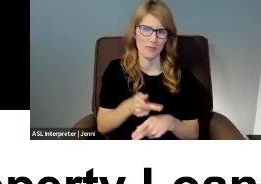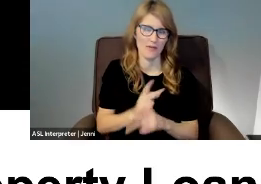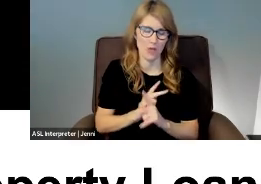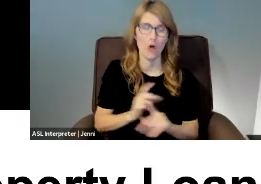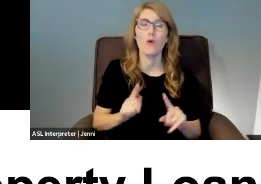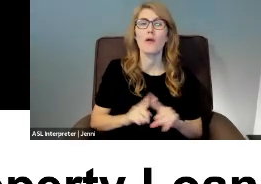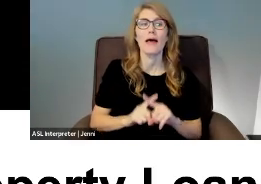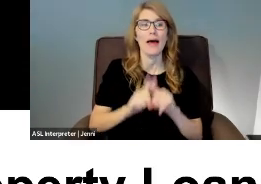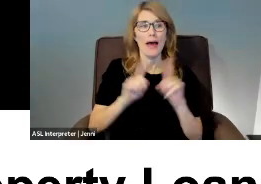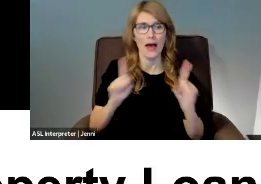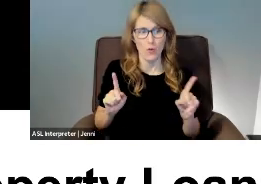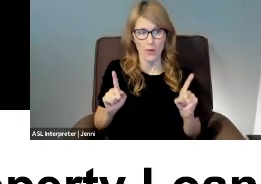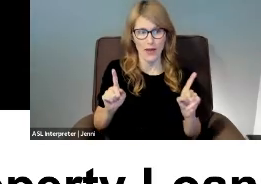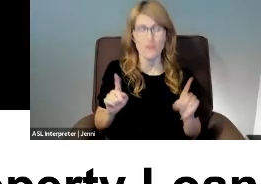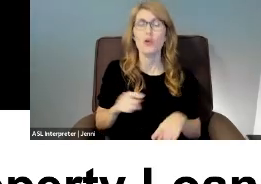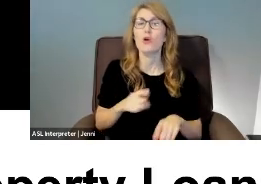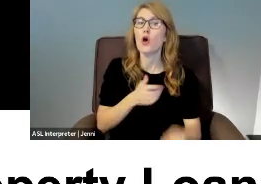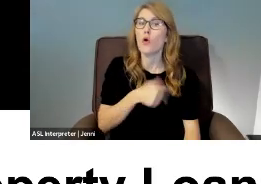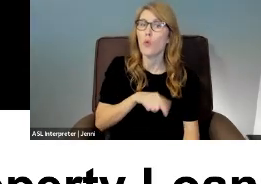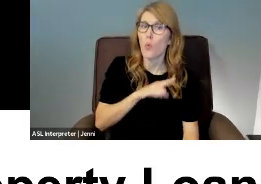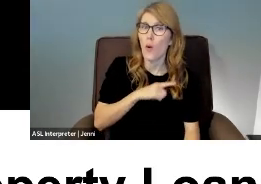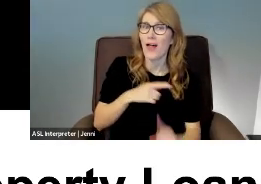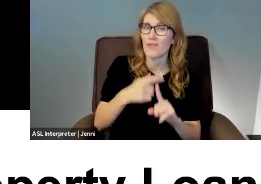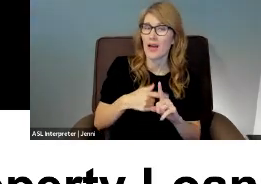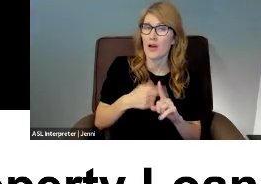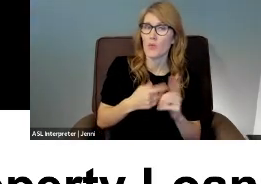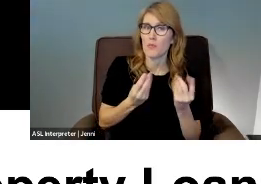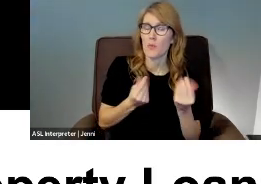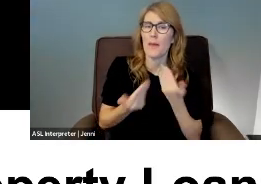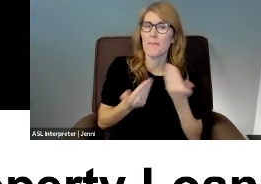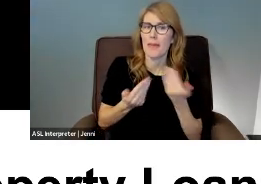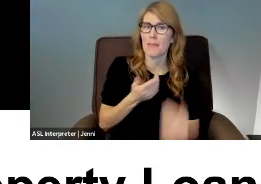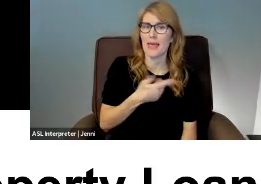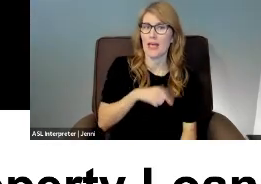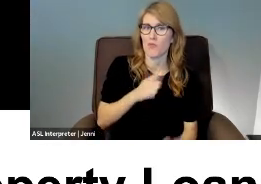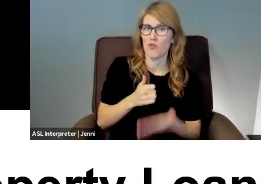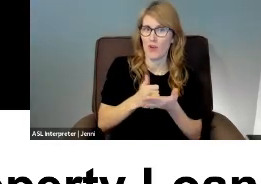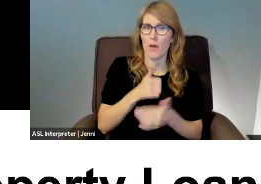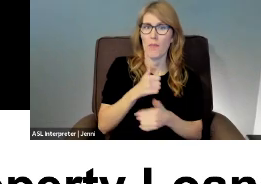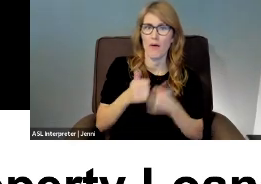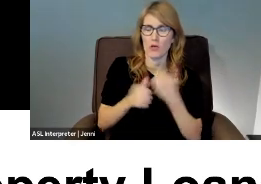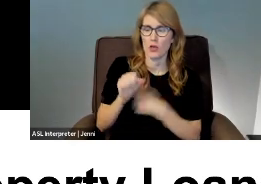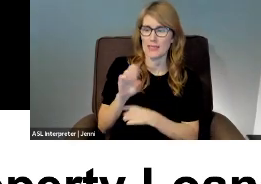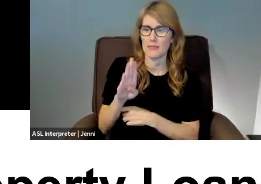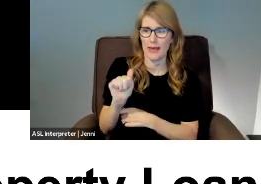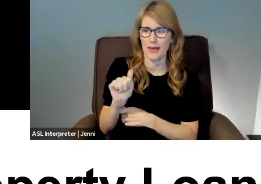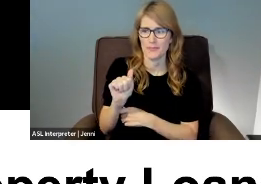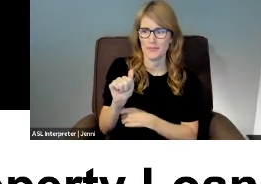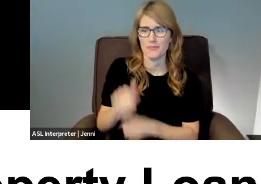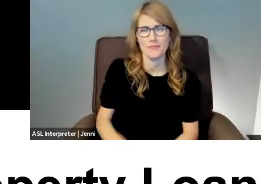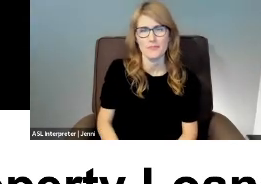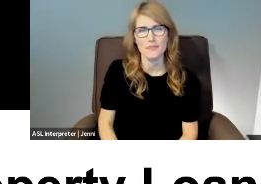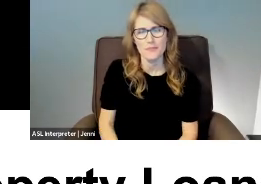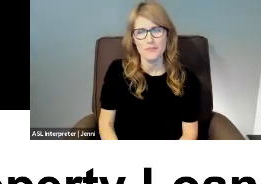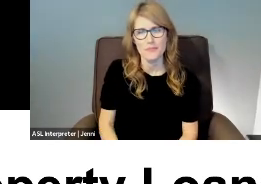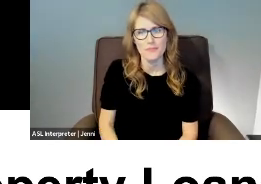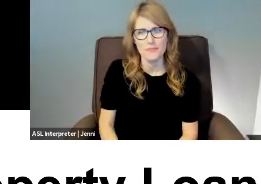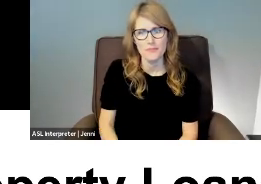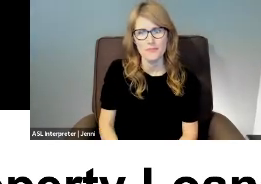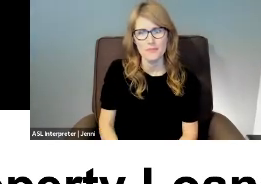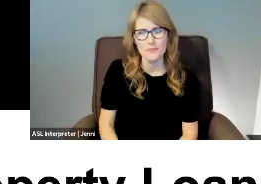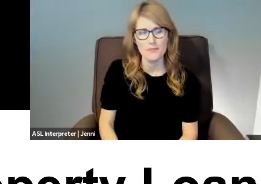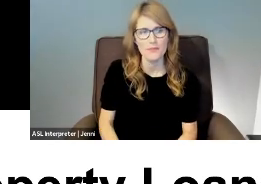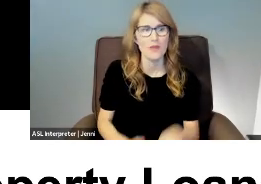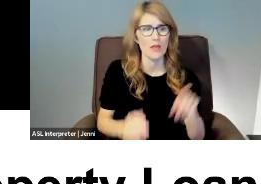qualified rental properties may be eligible for assistance under SBA's business